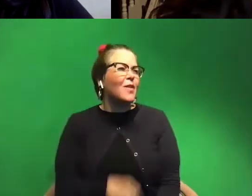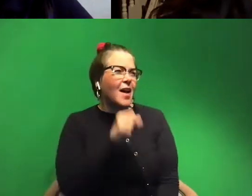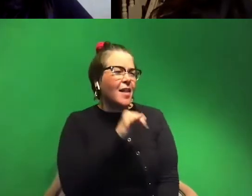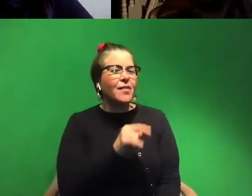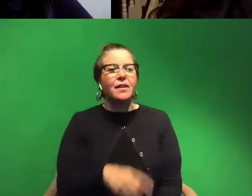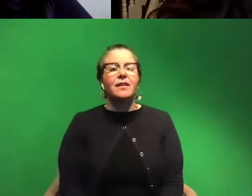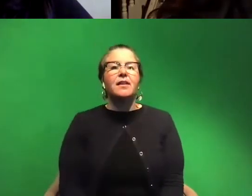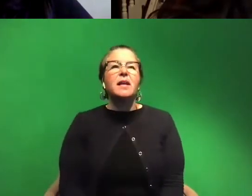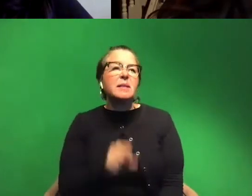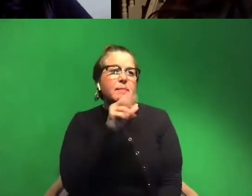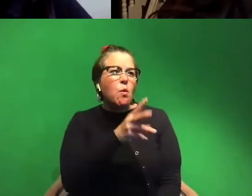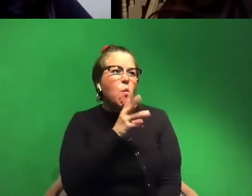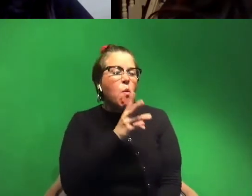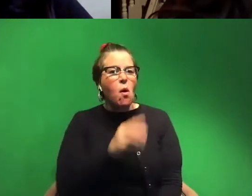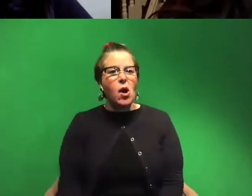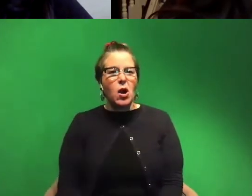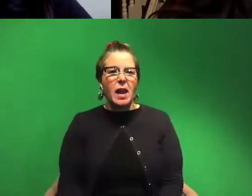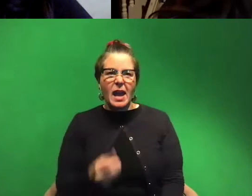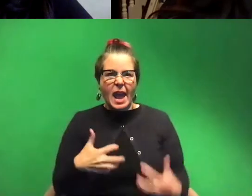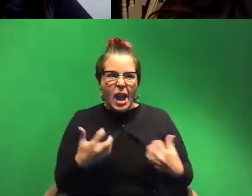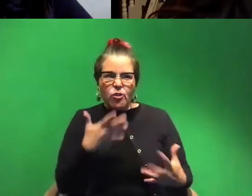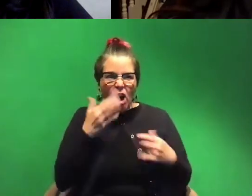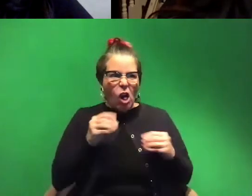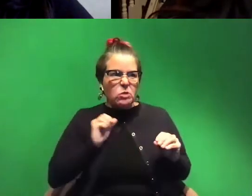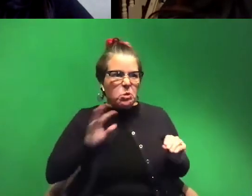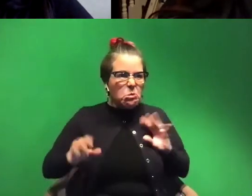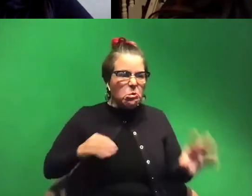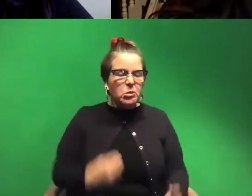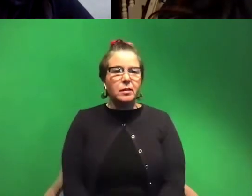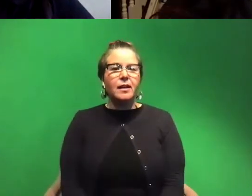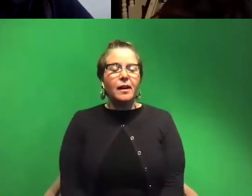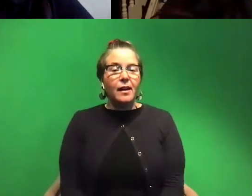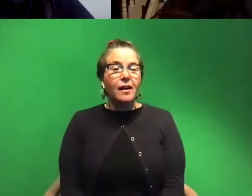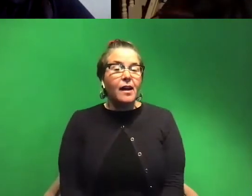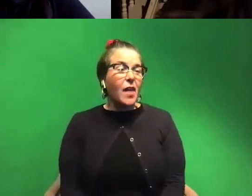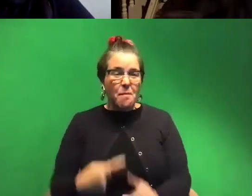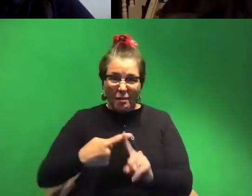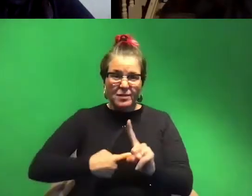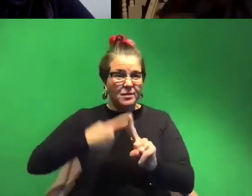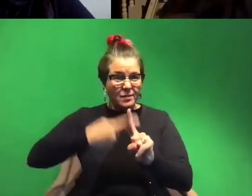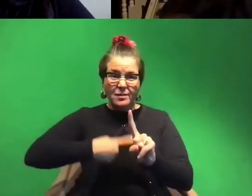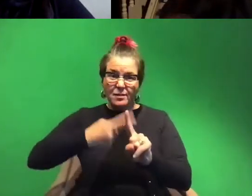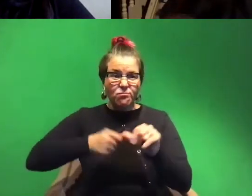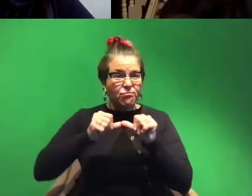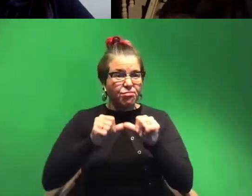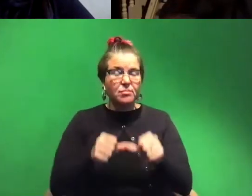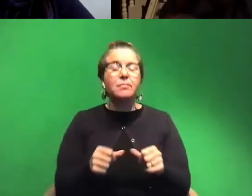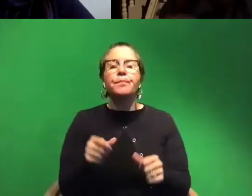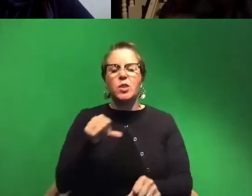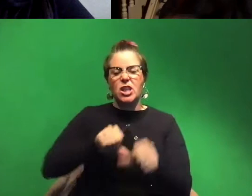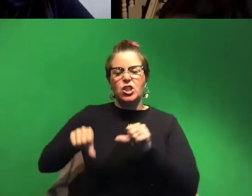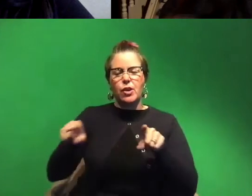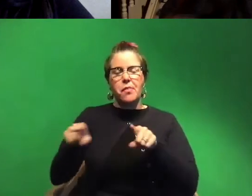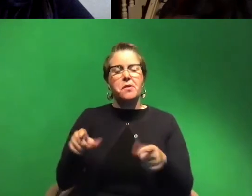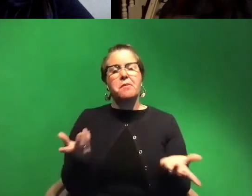at her. They start flashing angry colors at her when she comes by, and it was months. With each other, they're